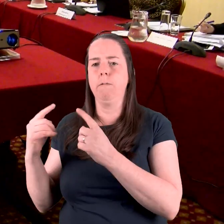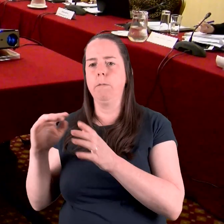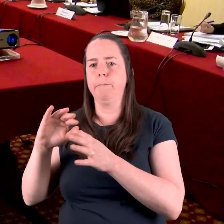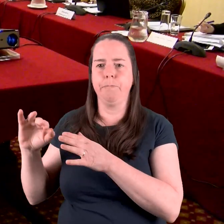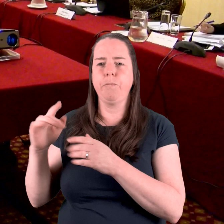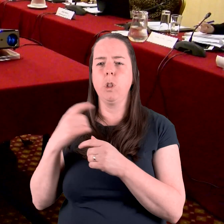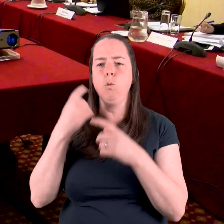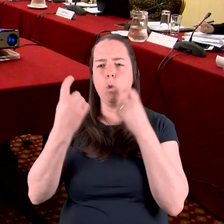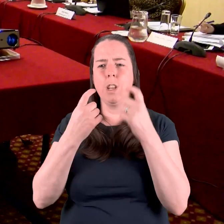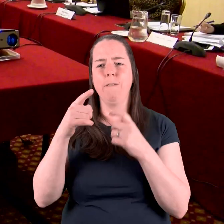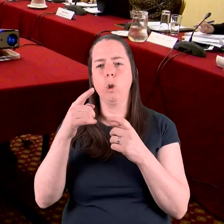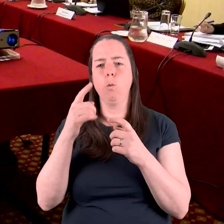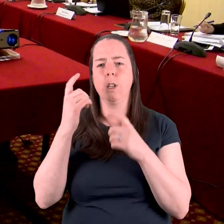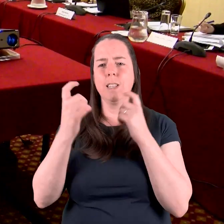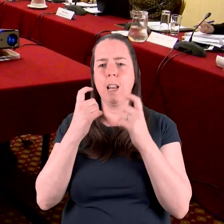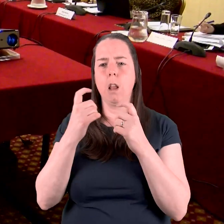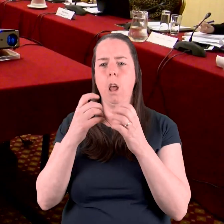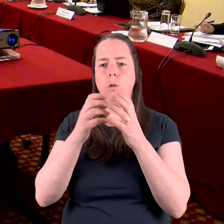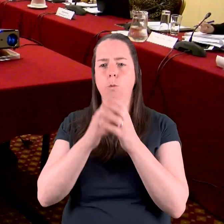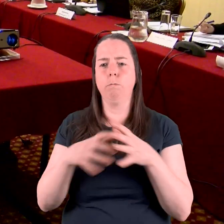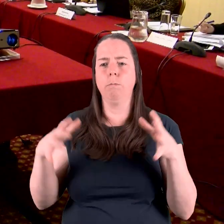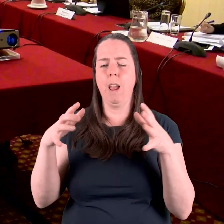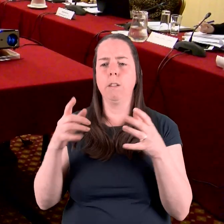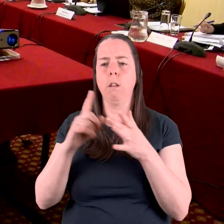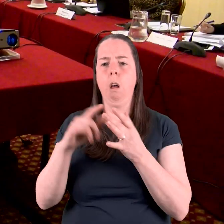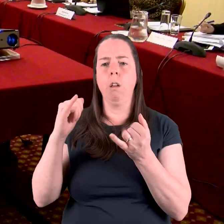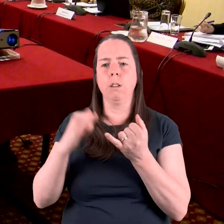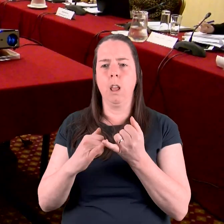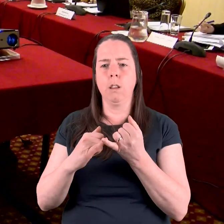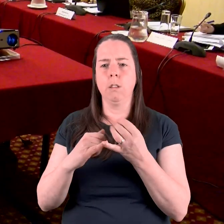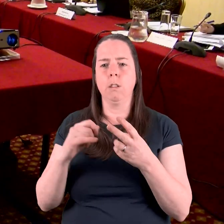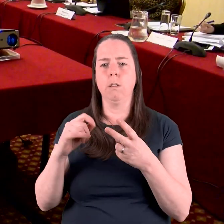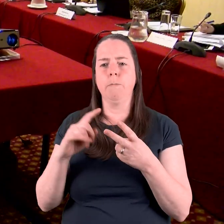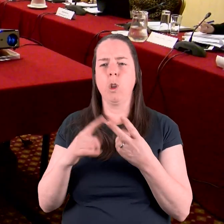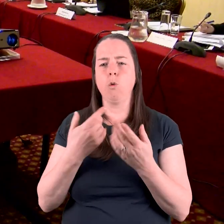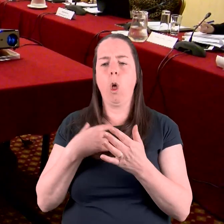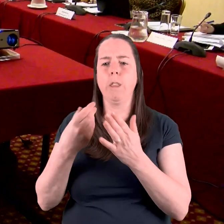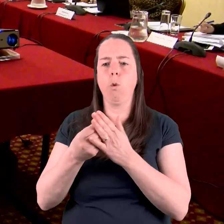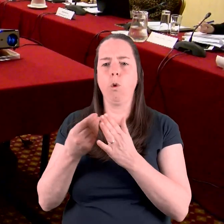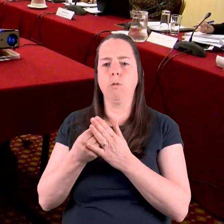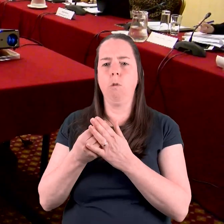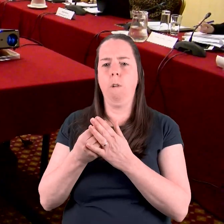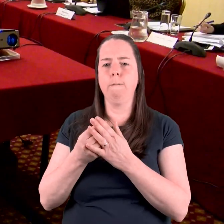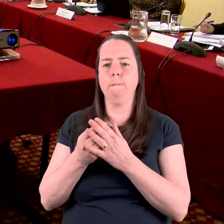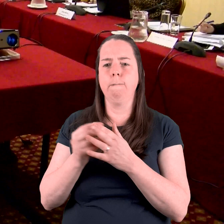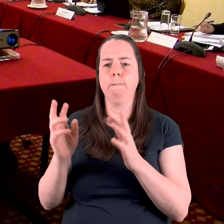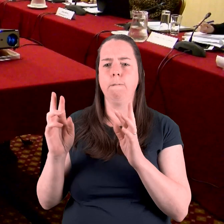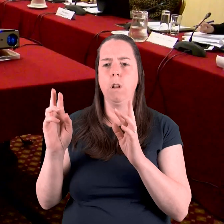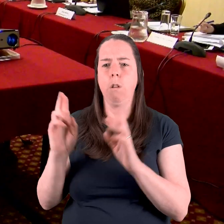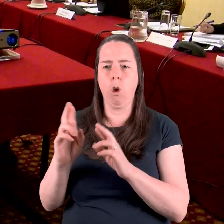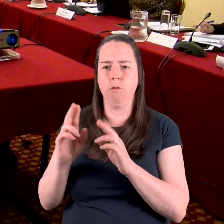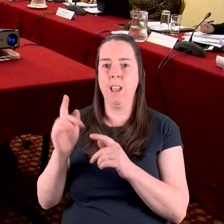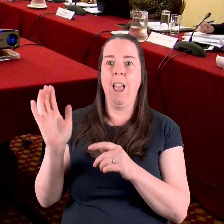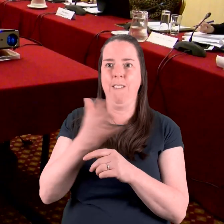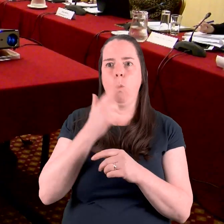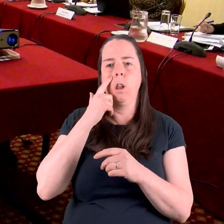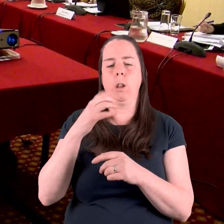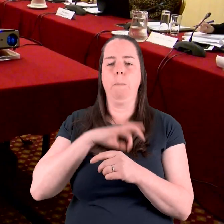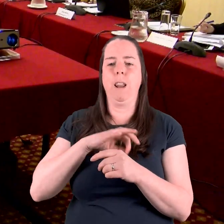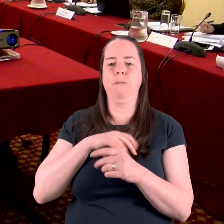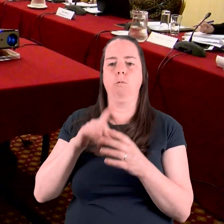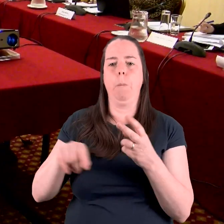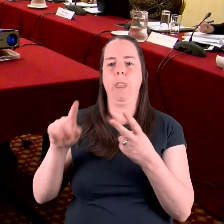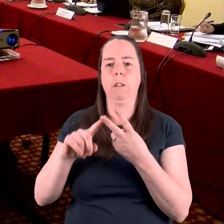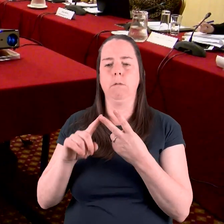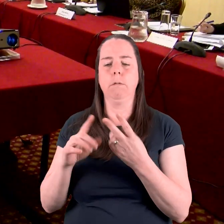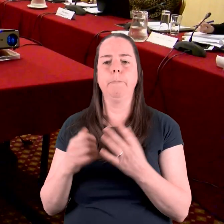that's another matter. I just wondered if you considered to expand it to the whole ICS, so it's not just a postcode lottery, everybody could